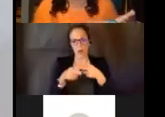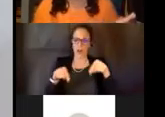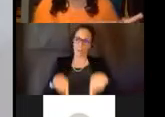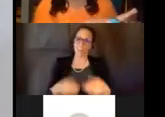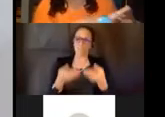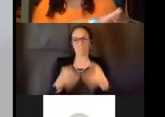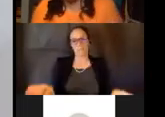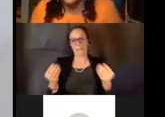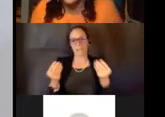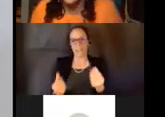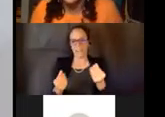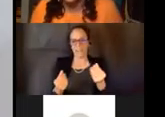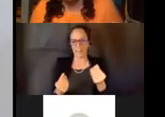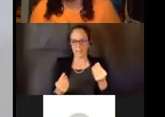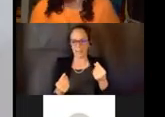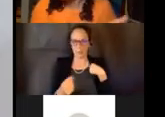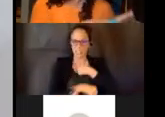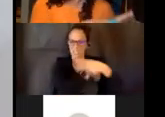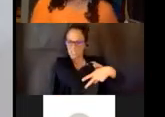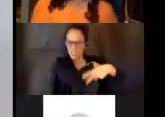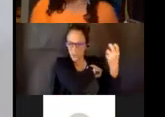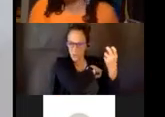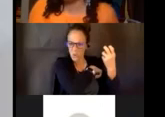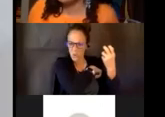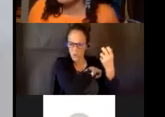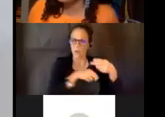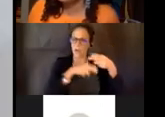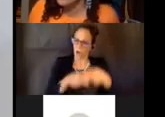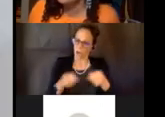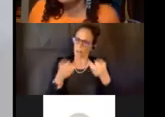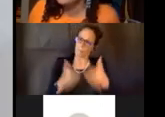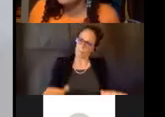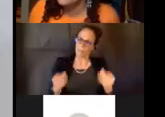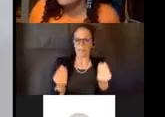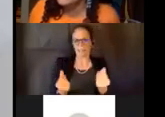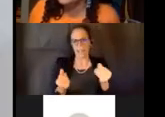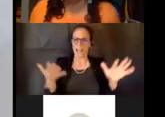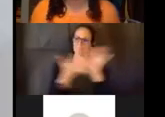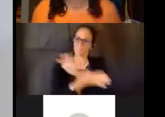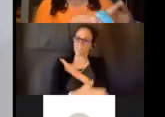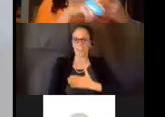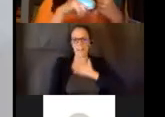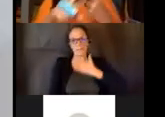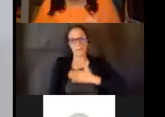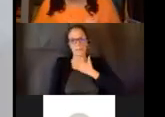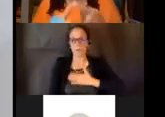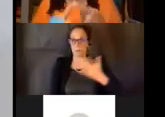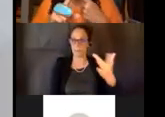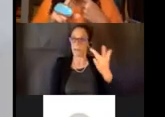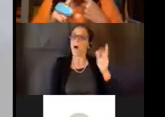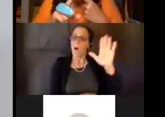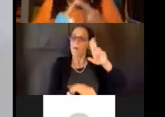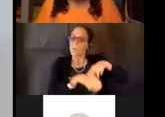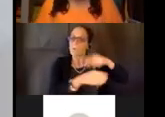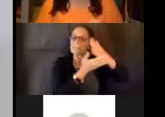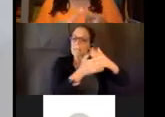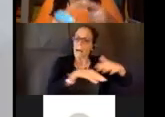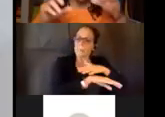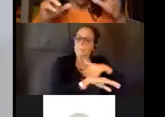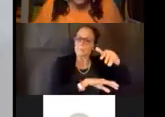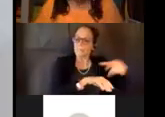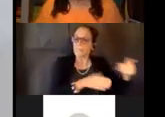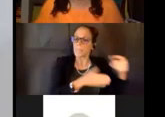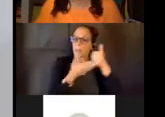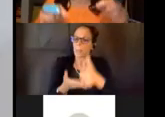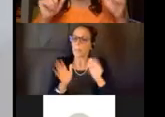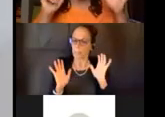know, from their own place, you know, with the help of some of the people from where they were from, let's be clear, right? And we forced them to